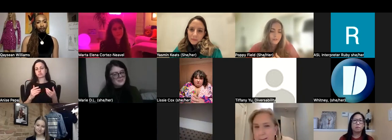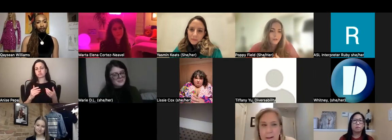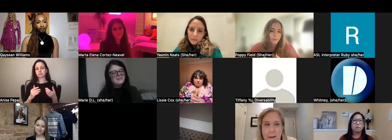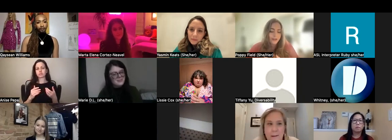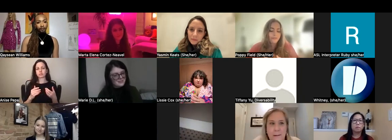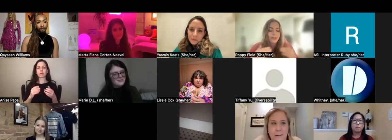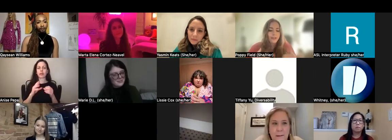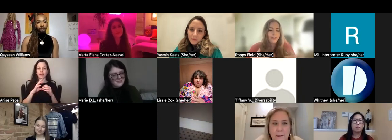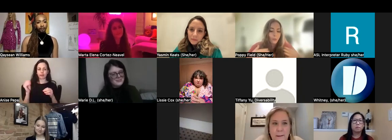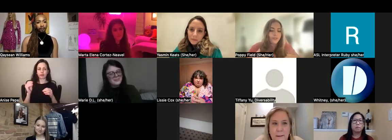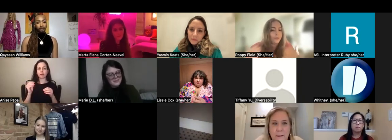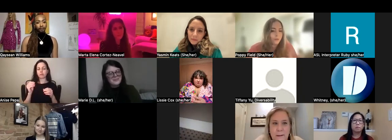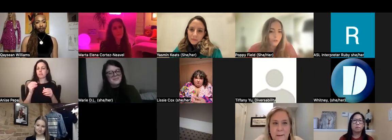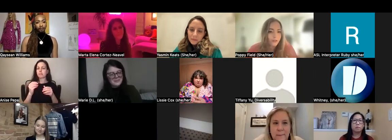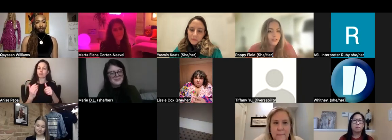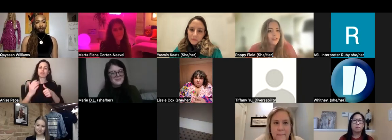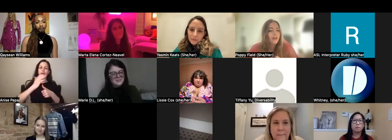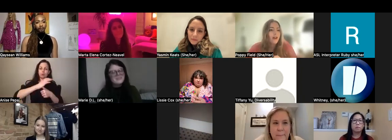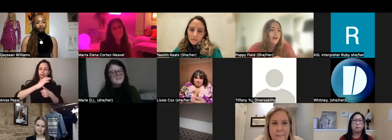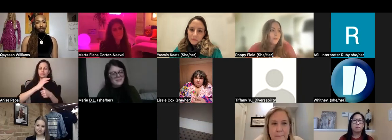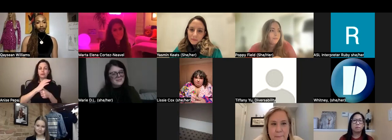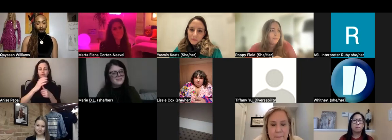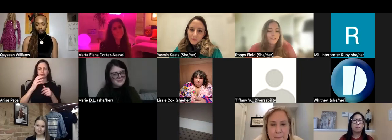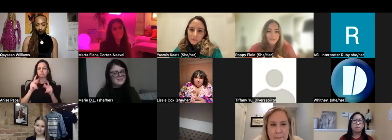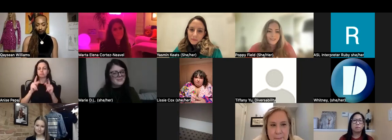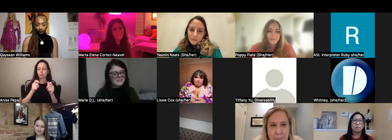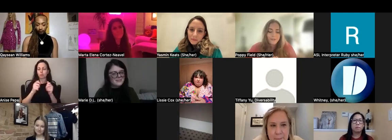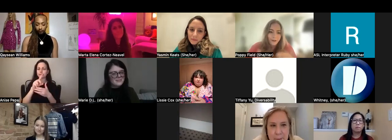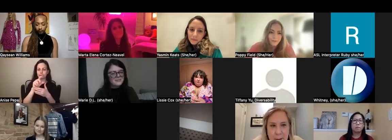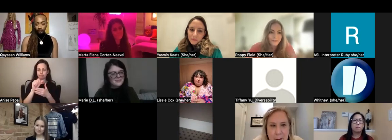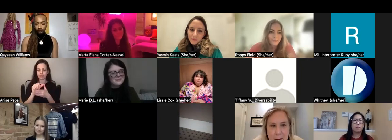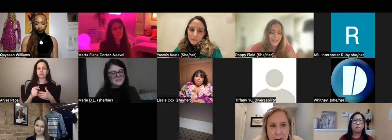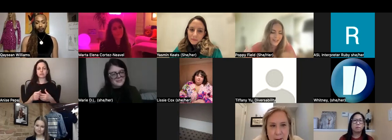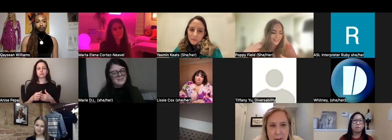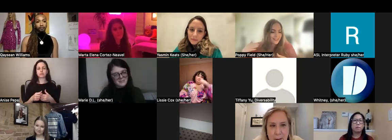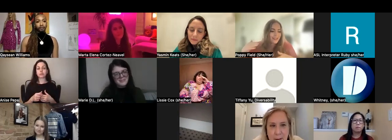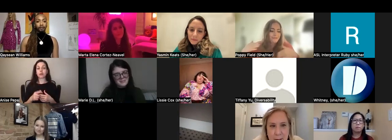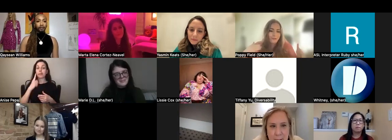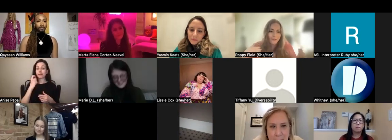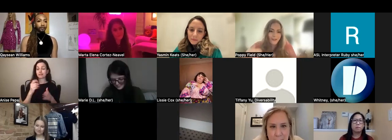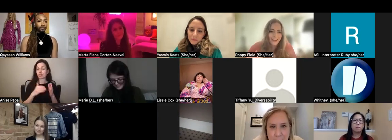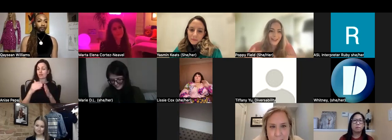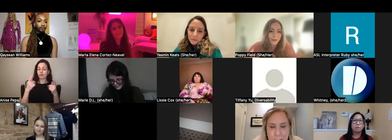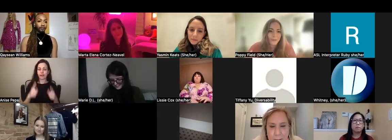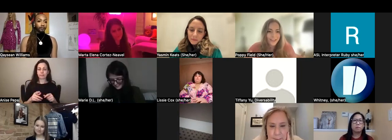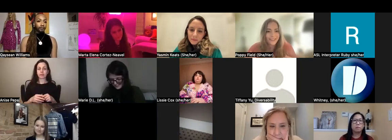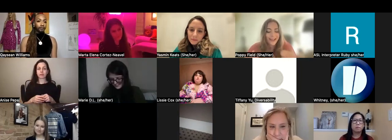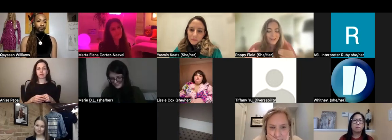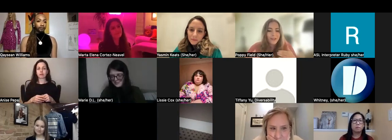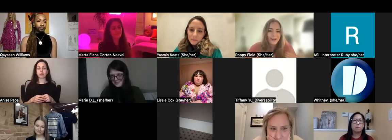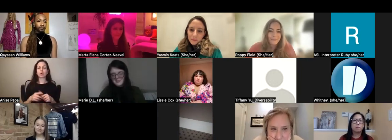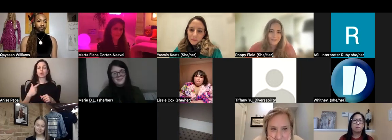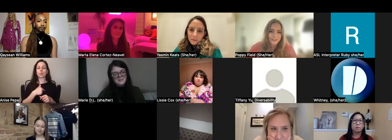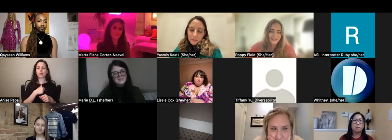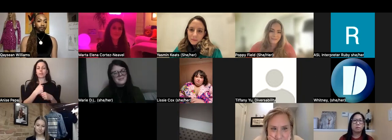prioritizing disabled people and making with and not for, because obviously we're often made for and not with, and that can